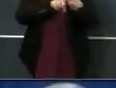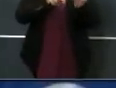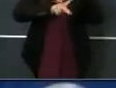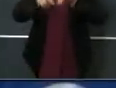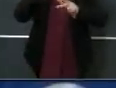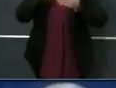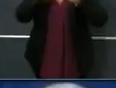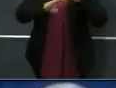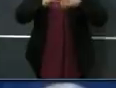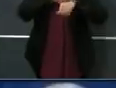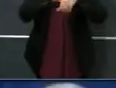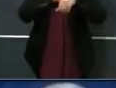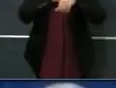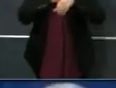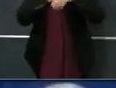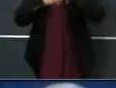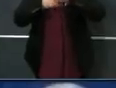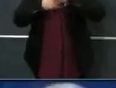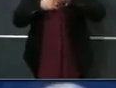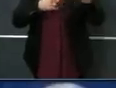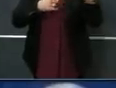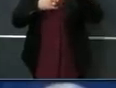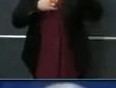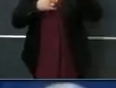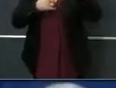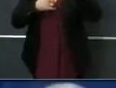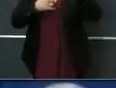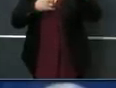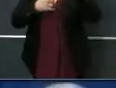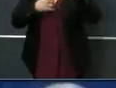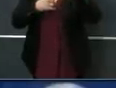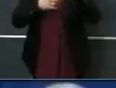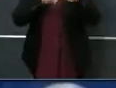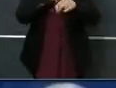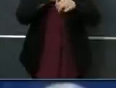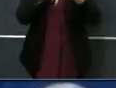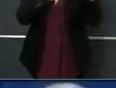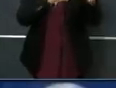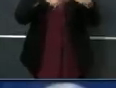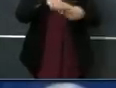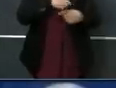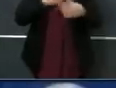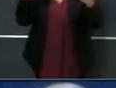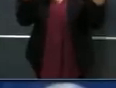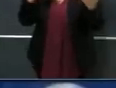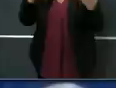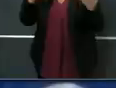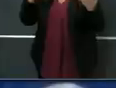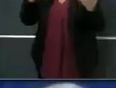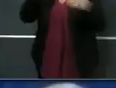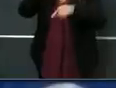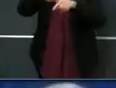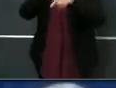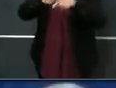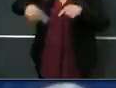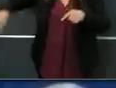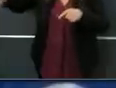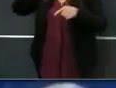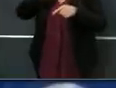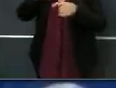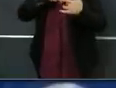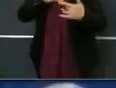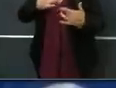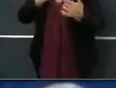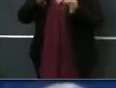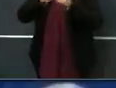so, given that the numbers are now starting to reflect the national trends, what specifically is being done to address the